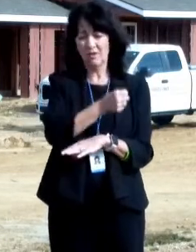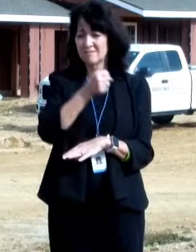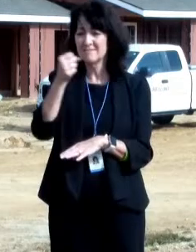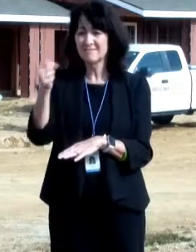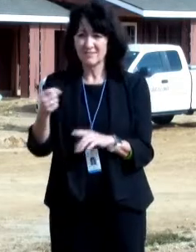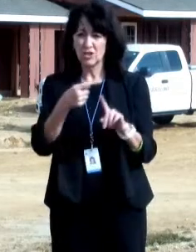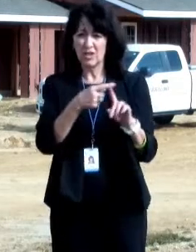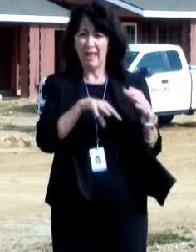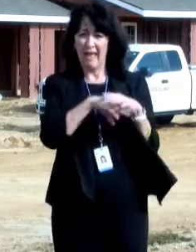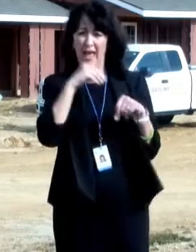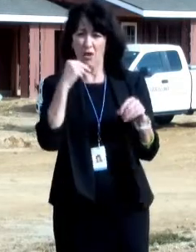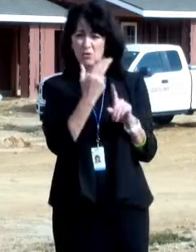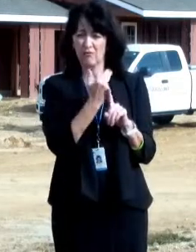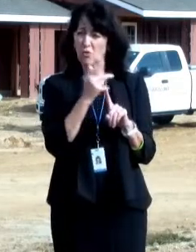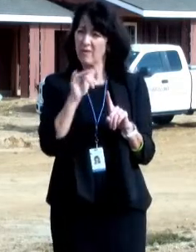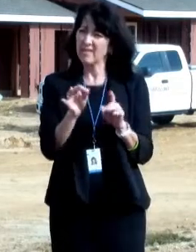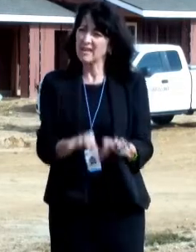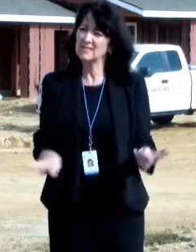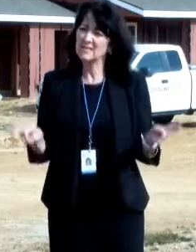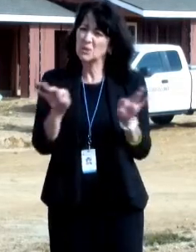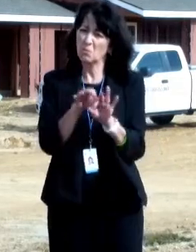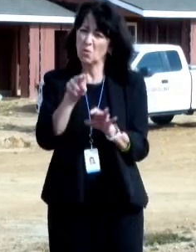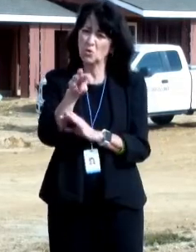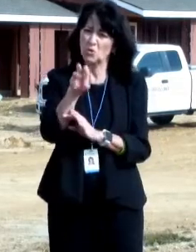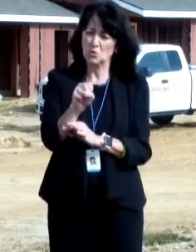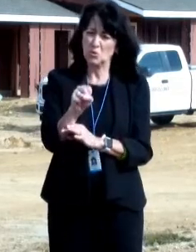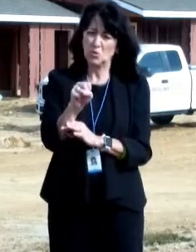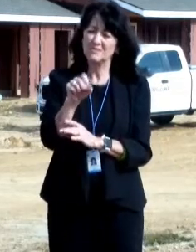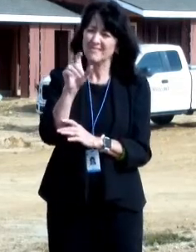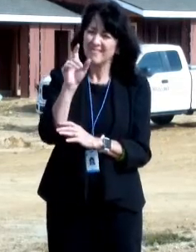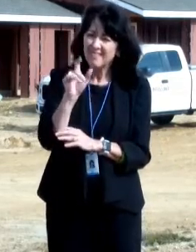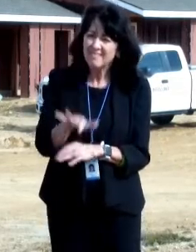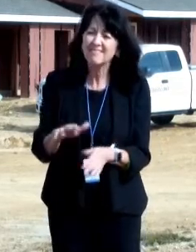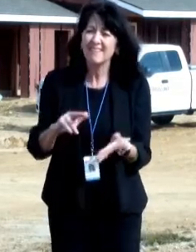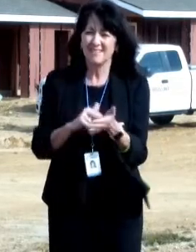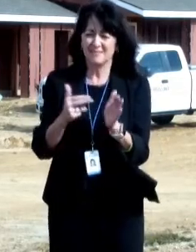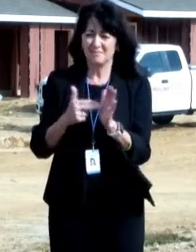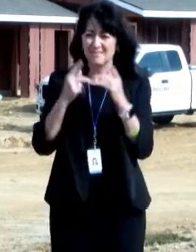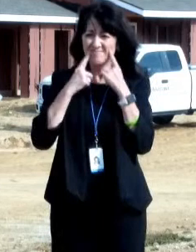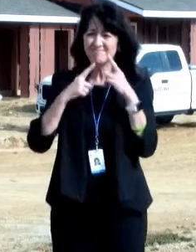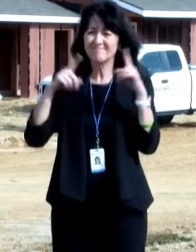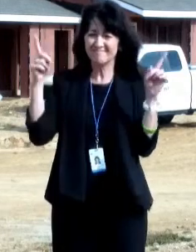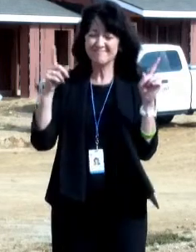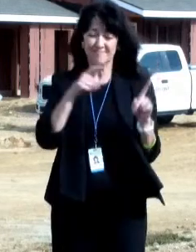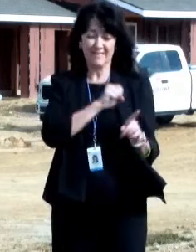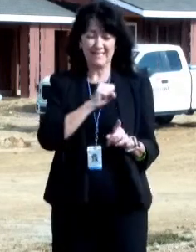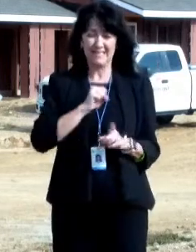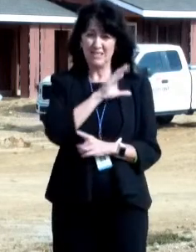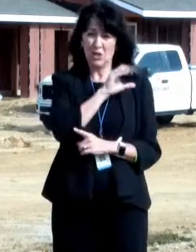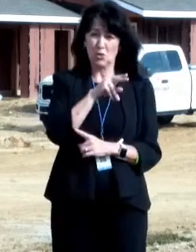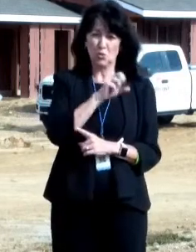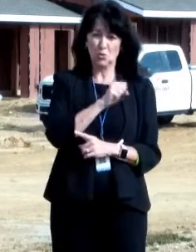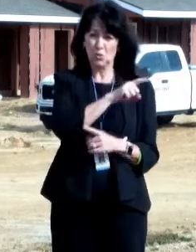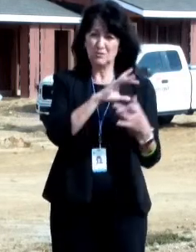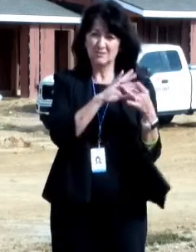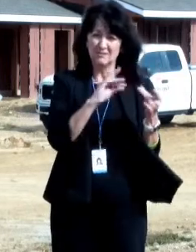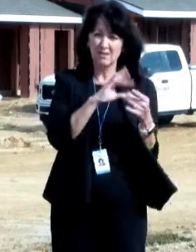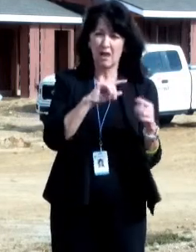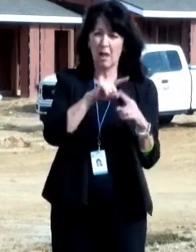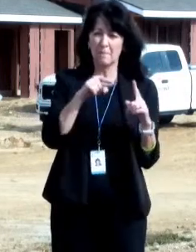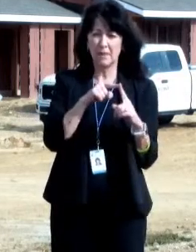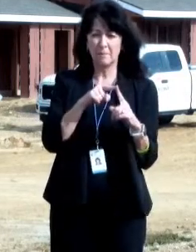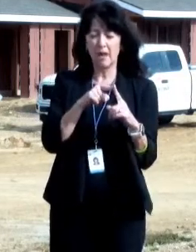And that's very important news. That is what we are about. When our U.S. Senator Coons commented about housing